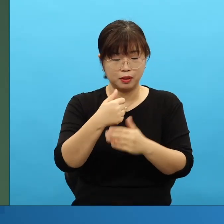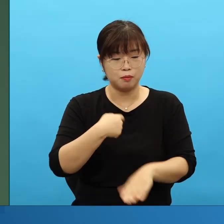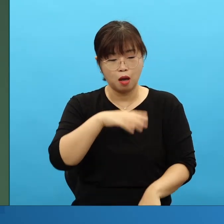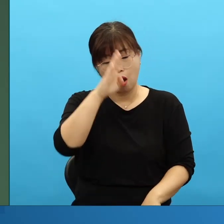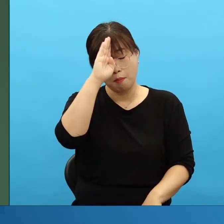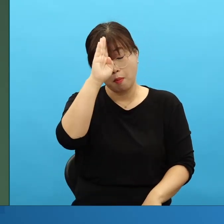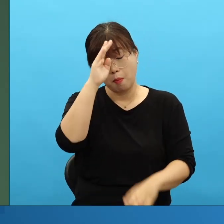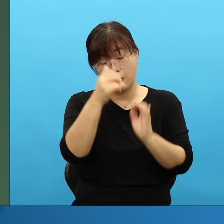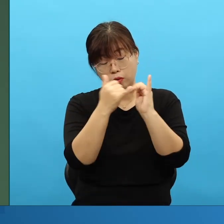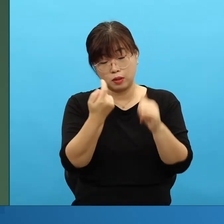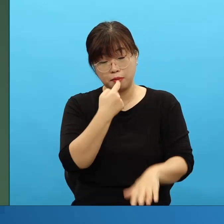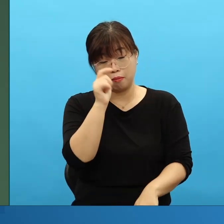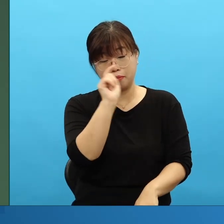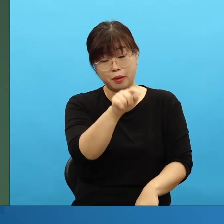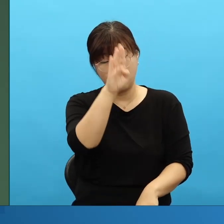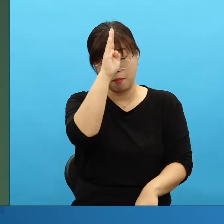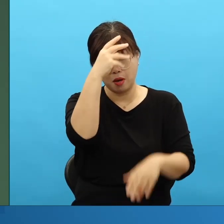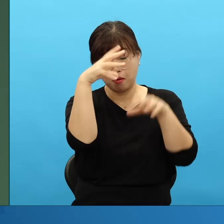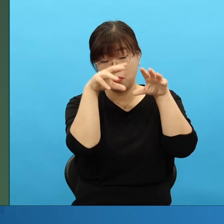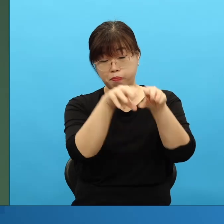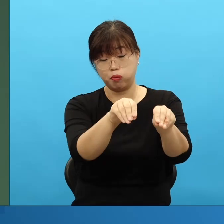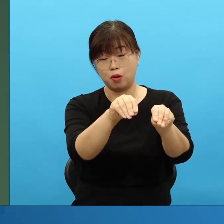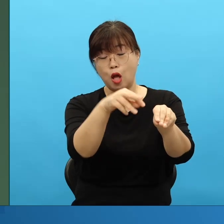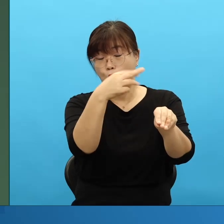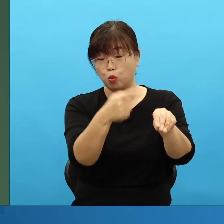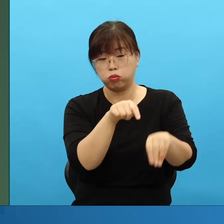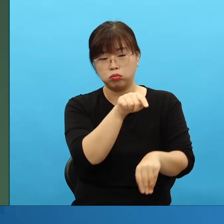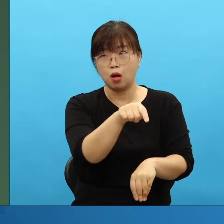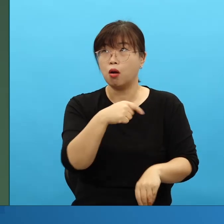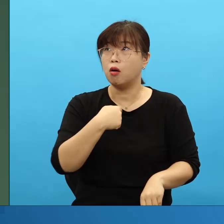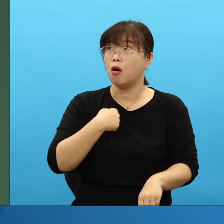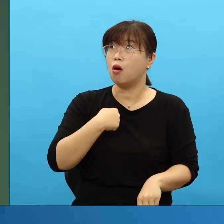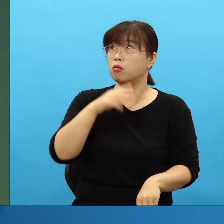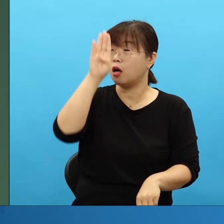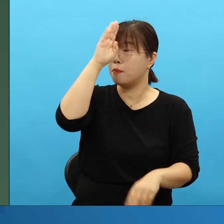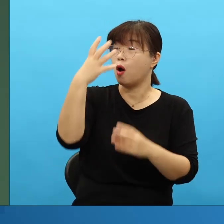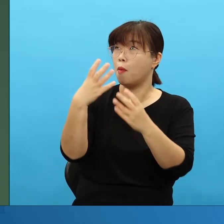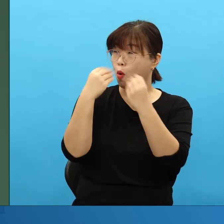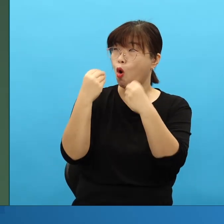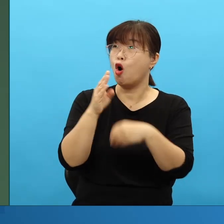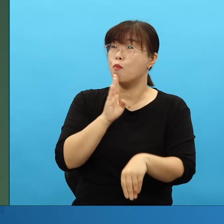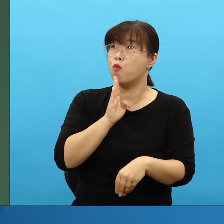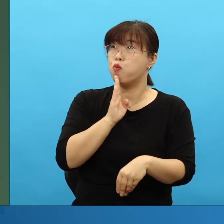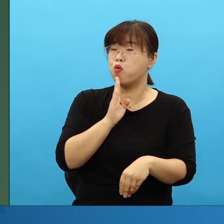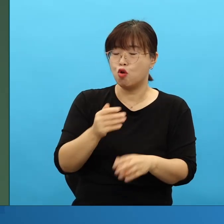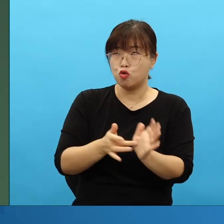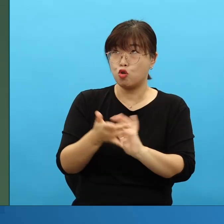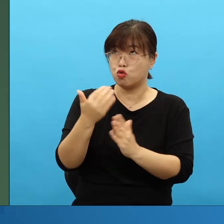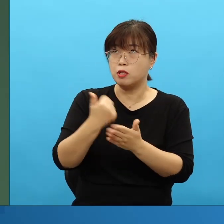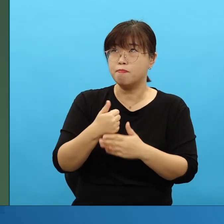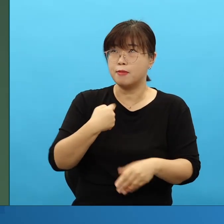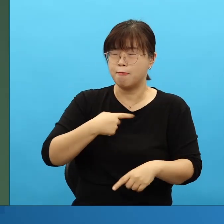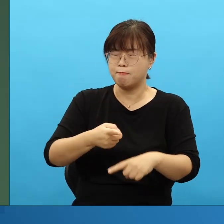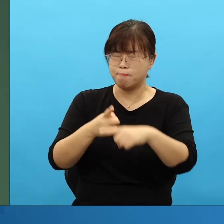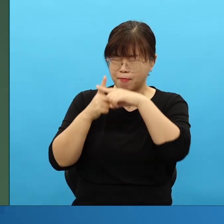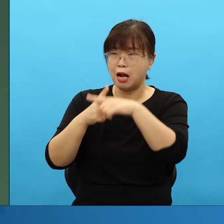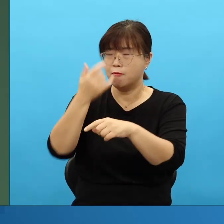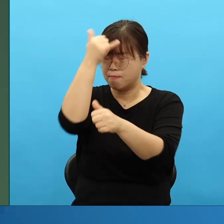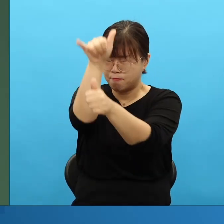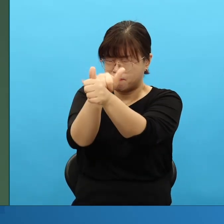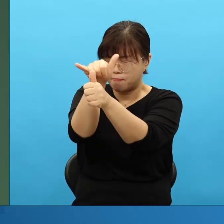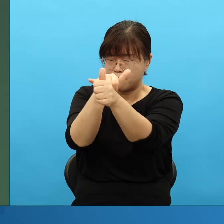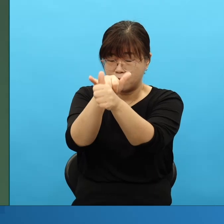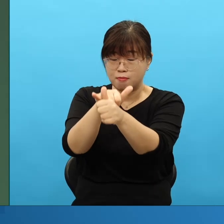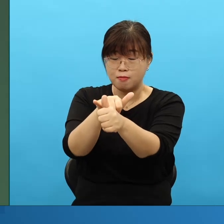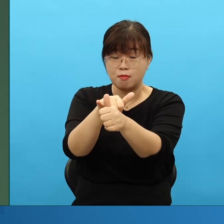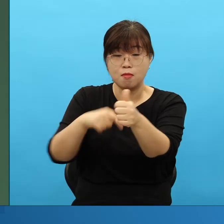even healed some of these people who were sick. If it were our case, and we would have said, because Jesus healed me when I was dying, now I would give my life for him. But even those people